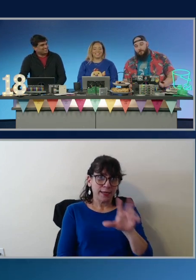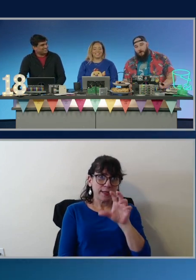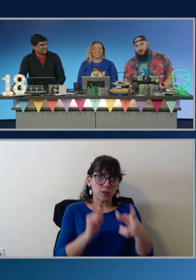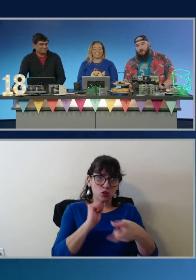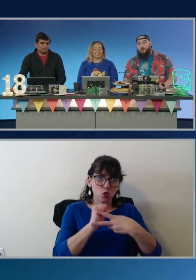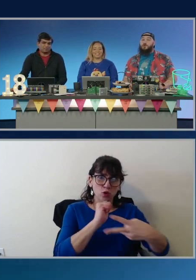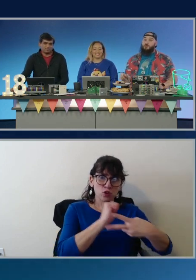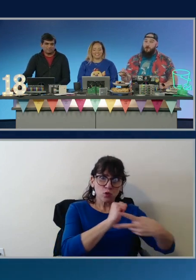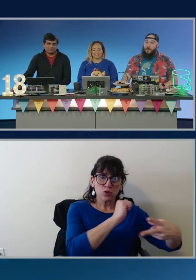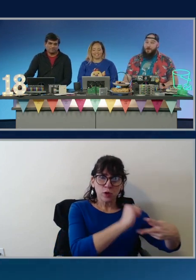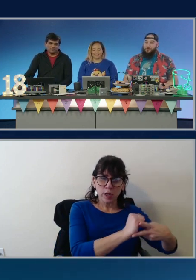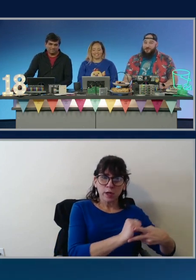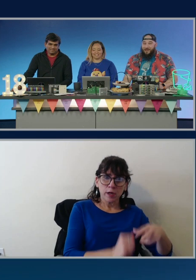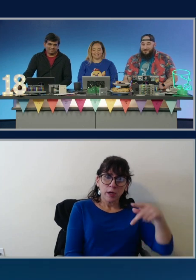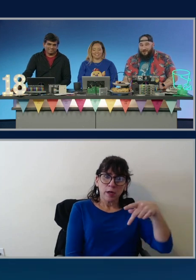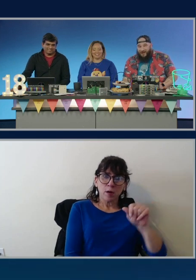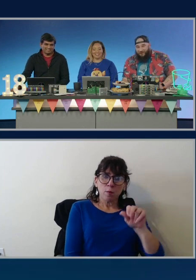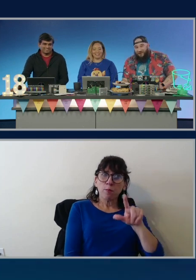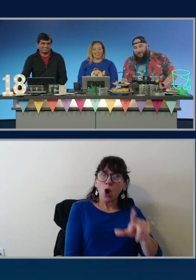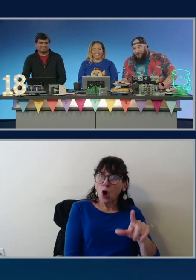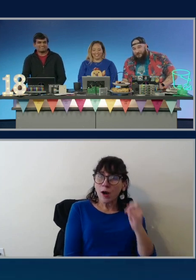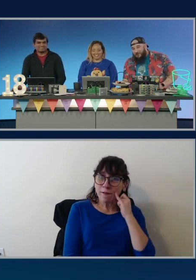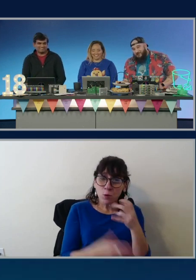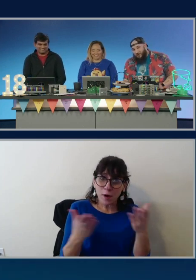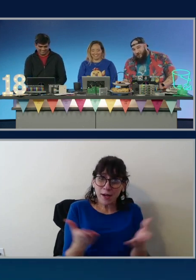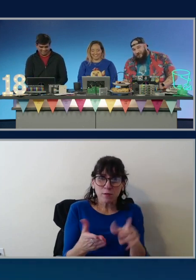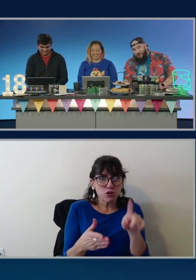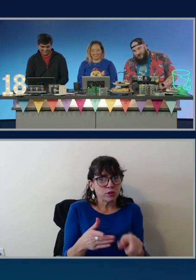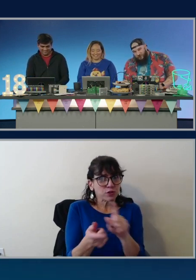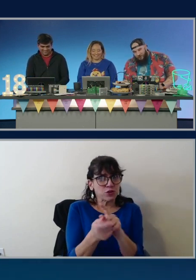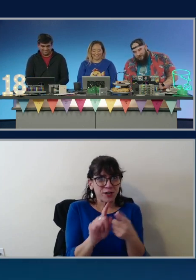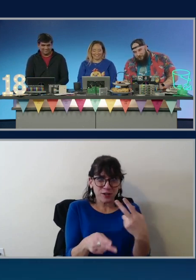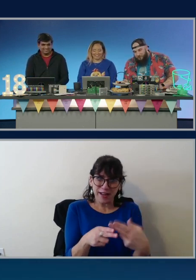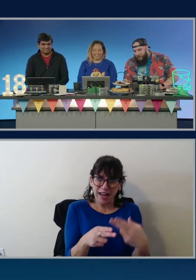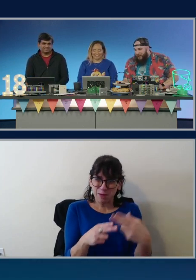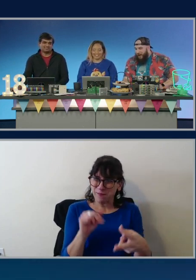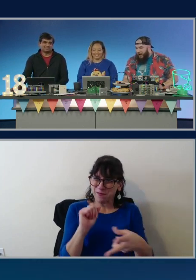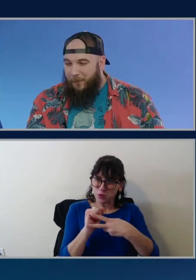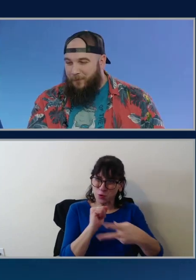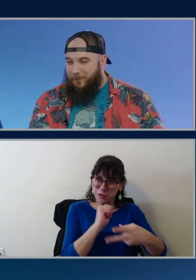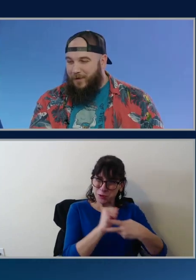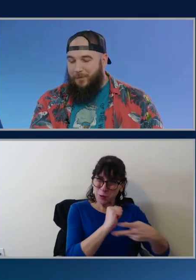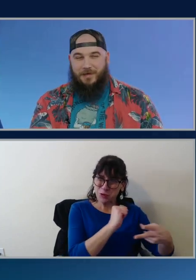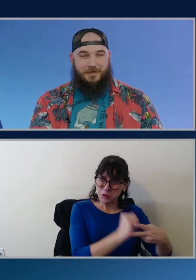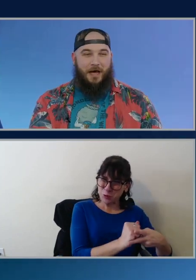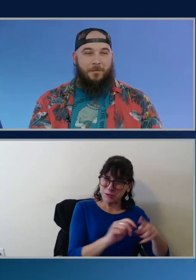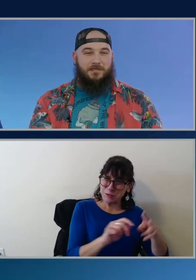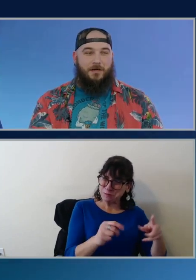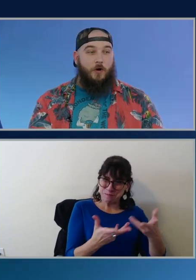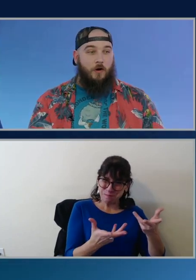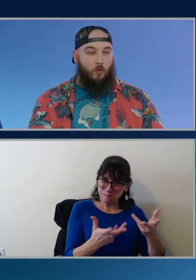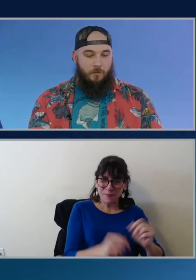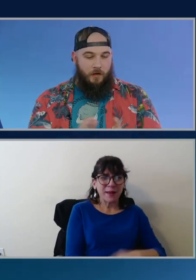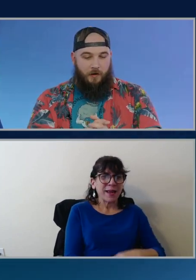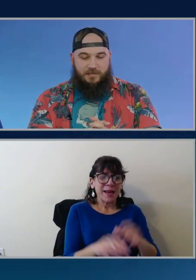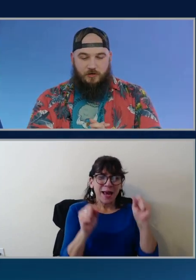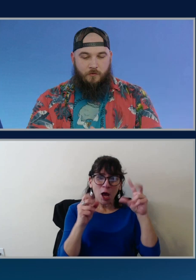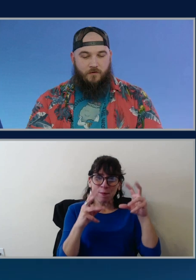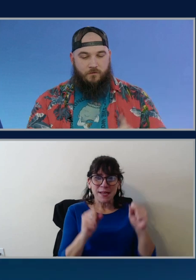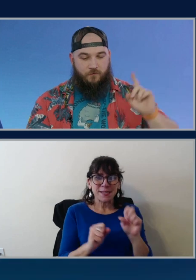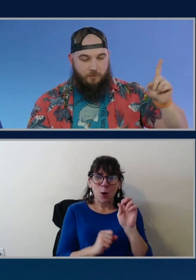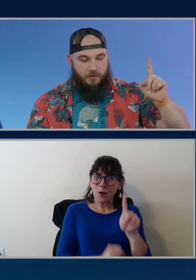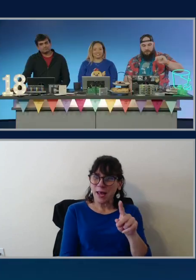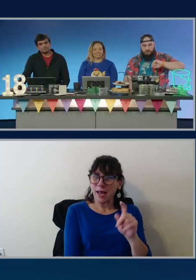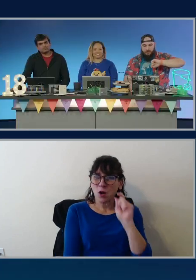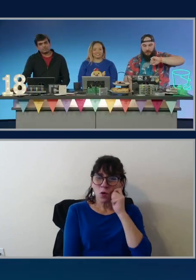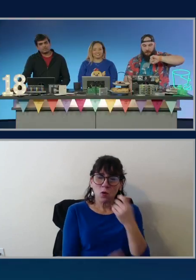Paul, if you're watching us, we should rename the S3 acronym to just storage. Amazing. Okay, cool. Let's actually move